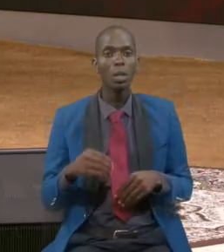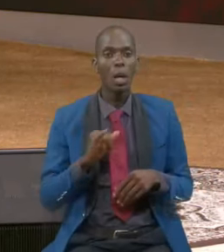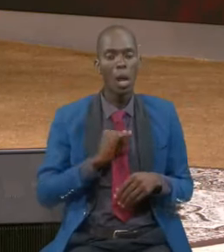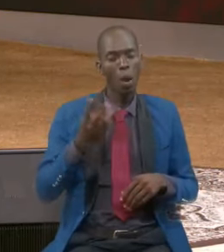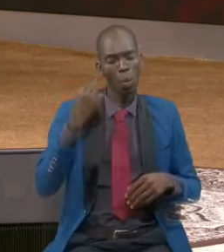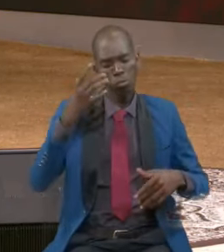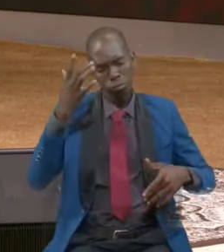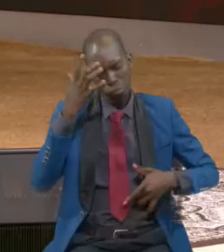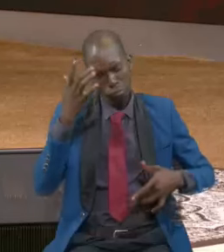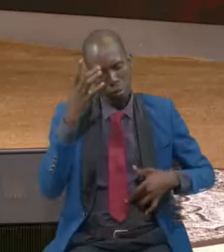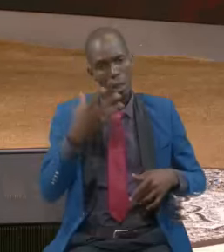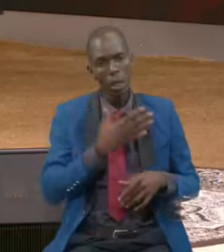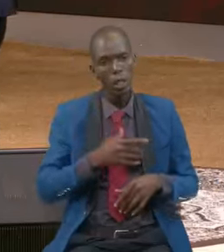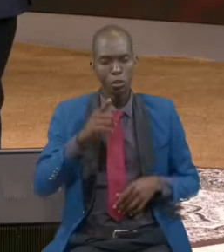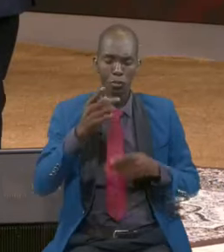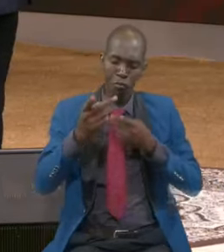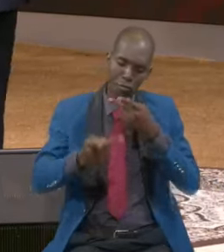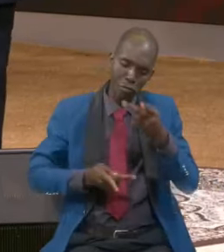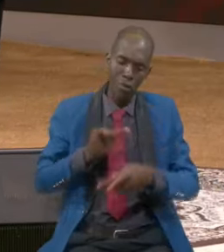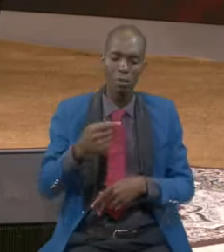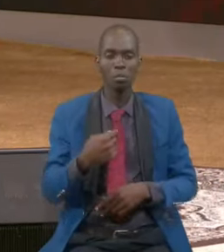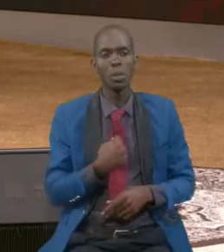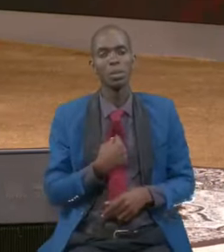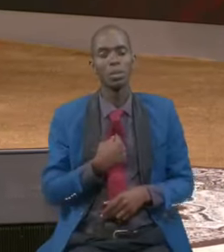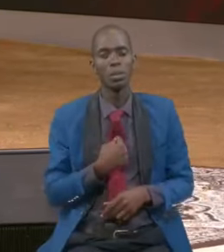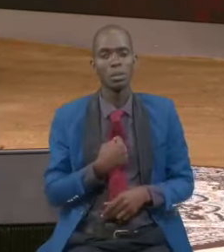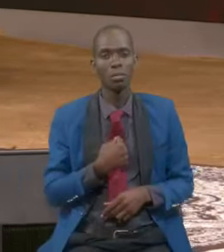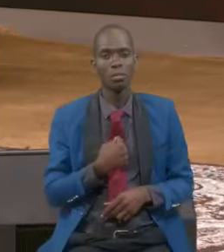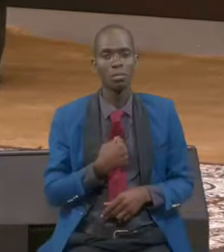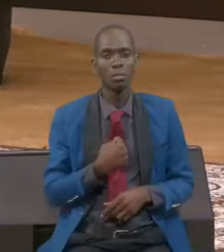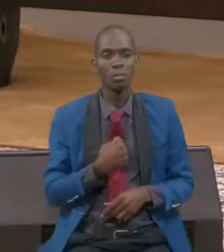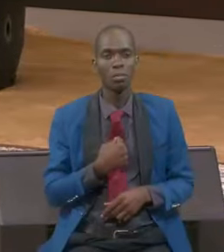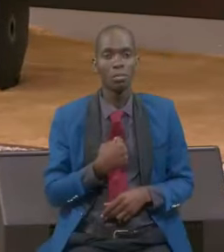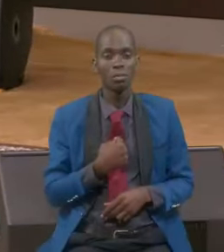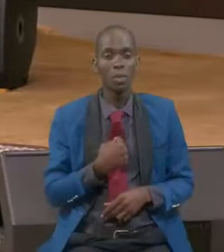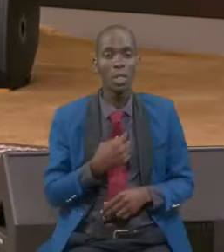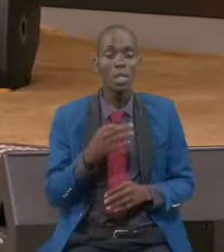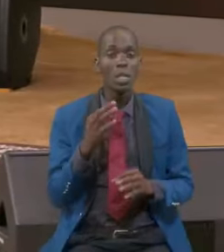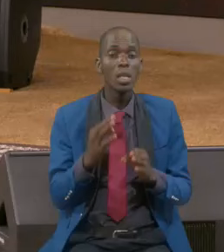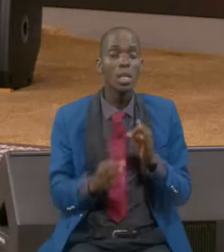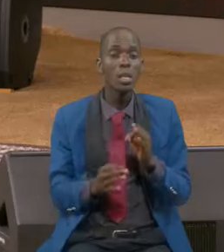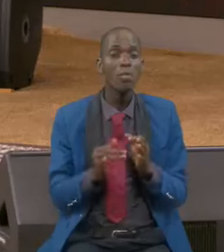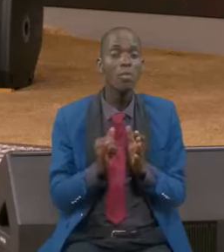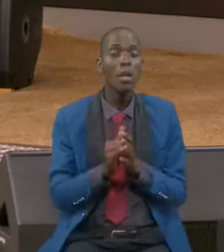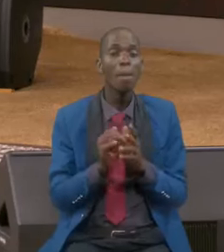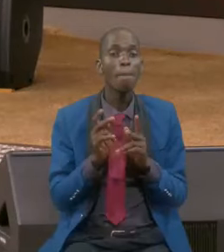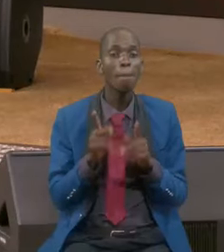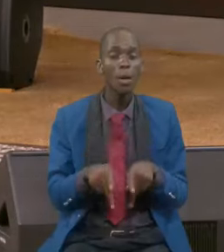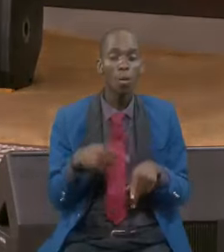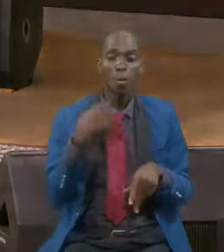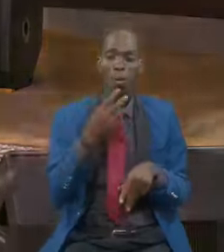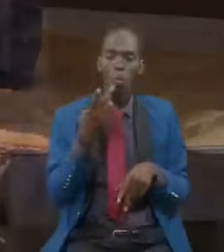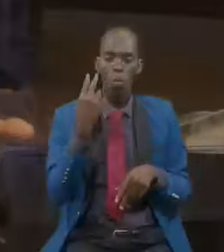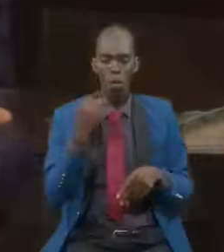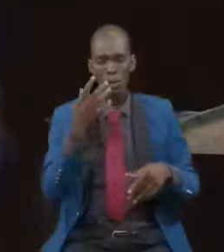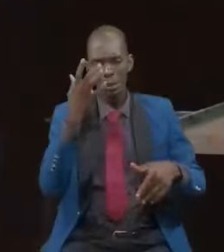sick, and ye visited me. If that person who was sick, or who